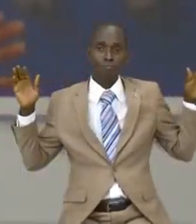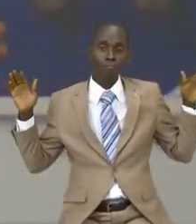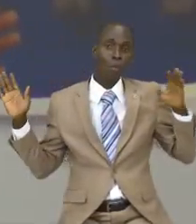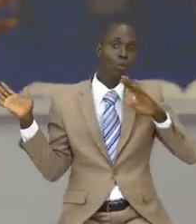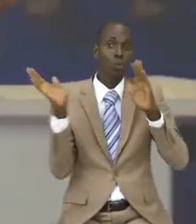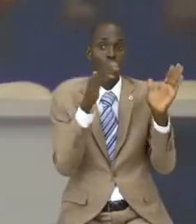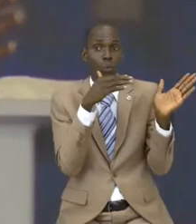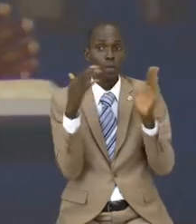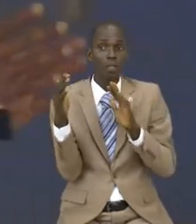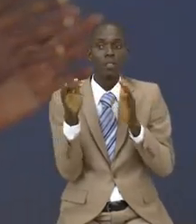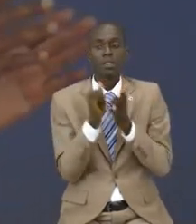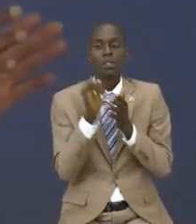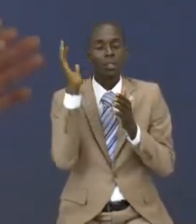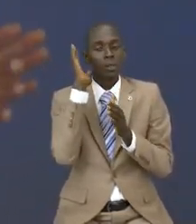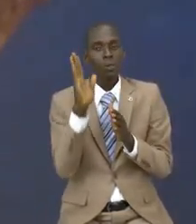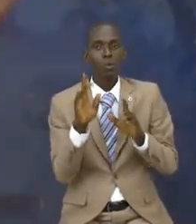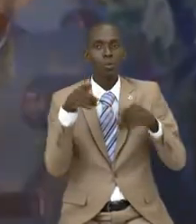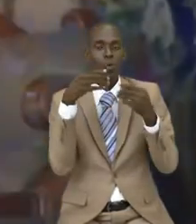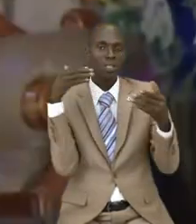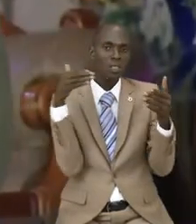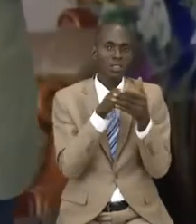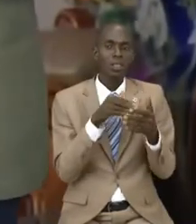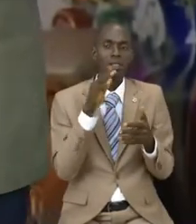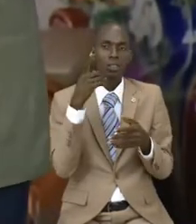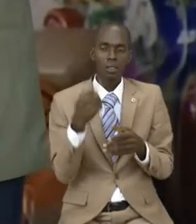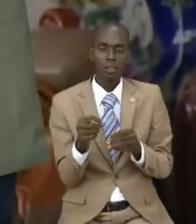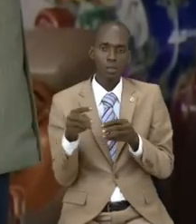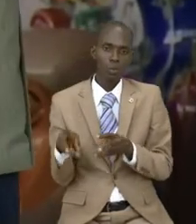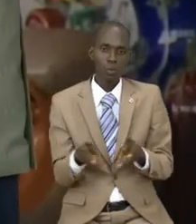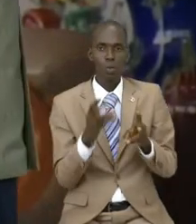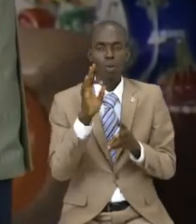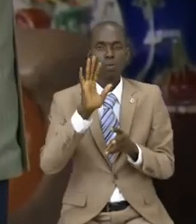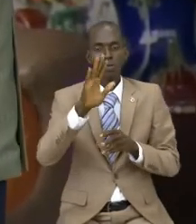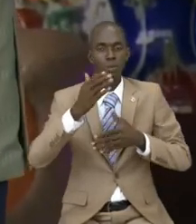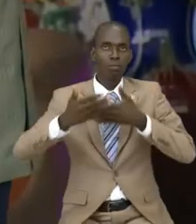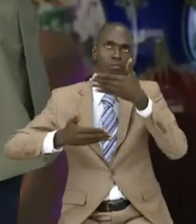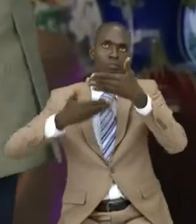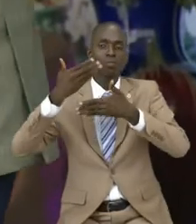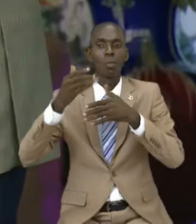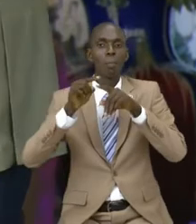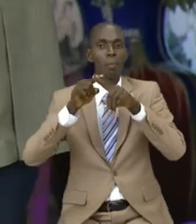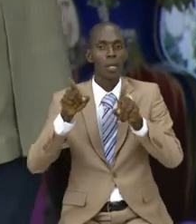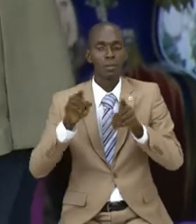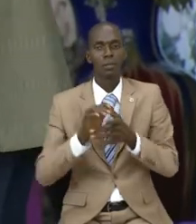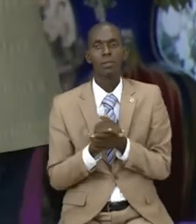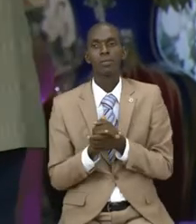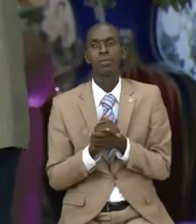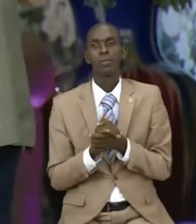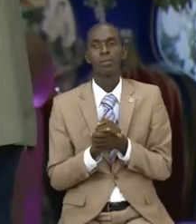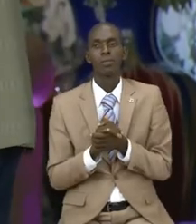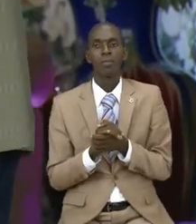blow opposite the direction of your progress. But